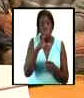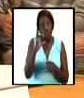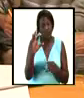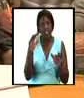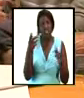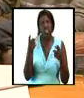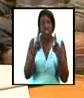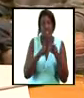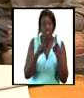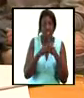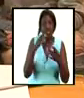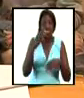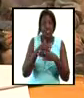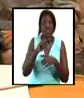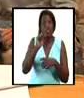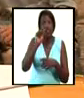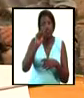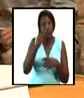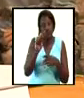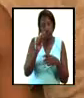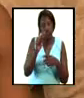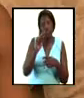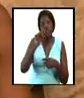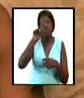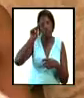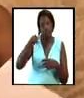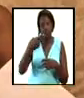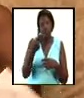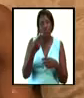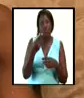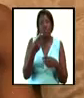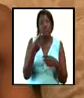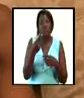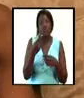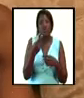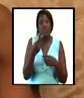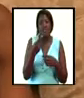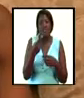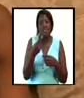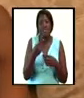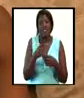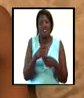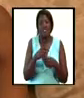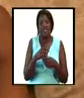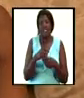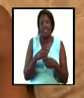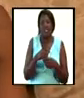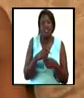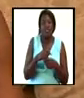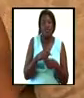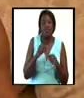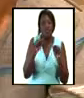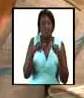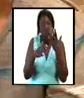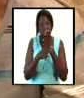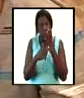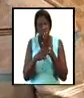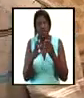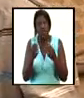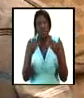lot of... You mean full stops and commas? I think by now you should know that punctuation marks serve a specific